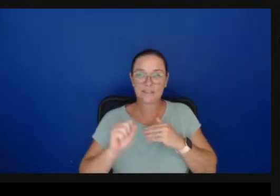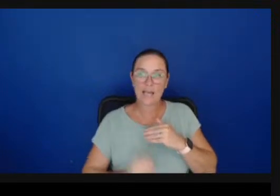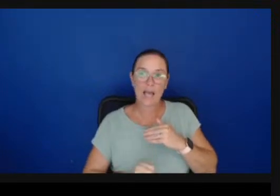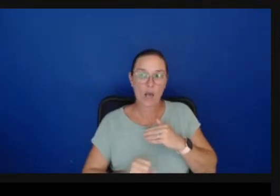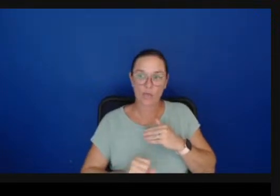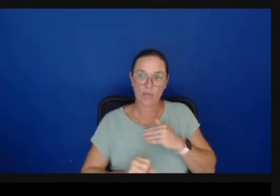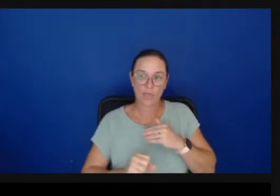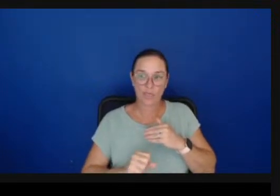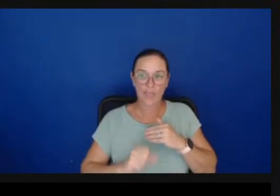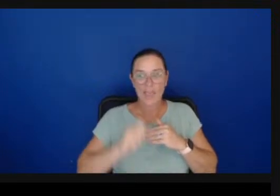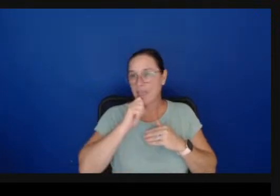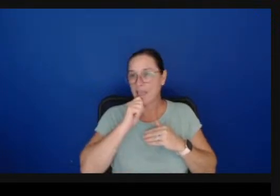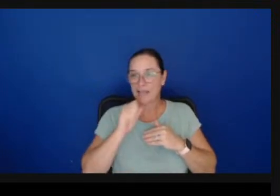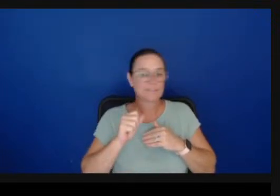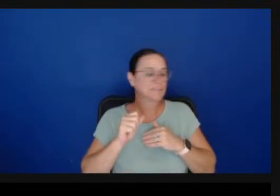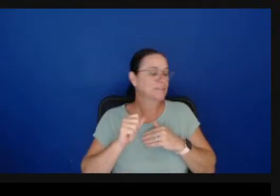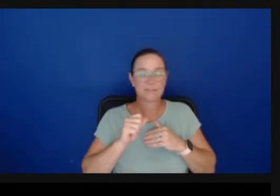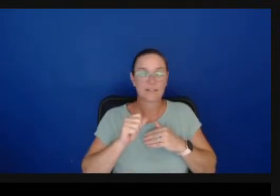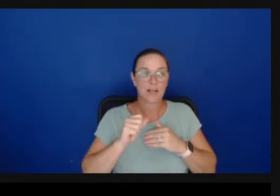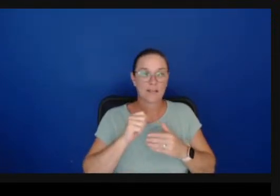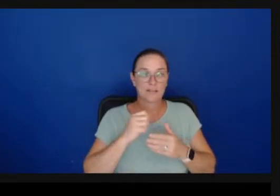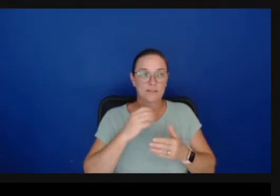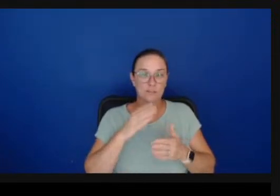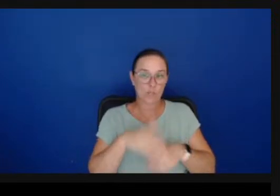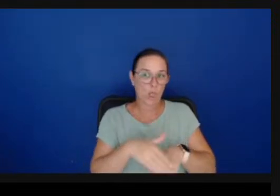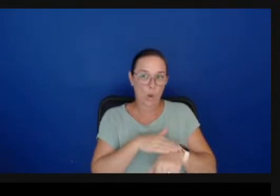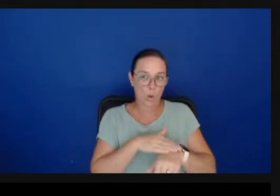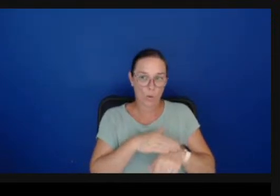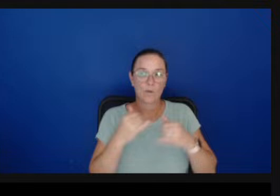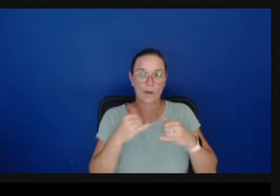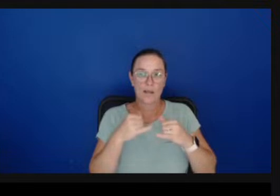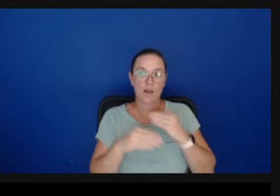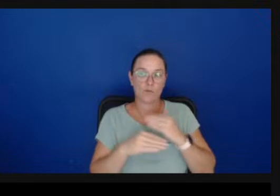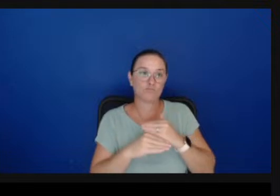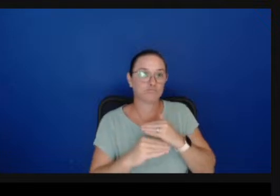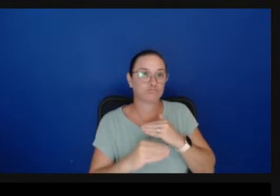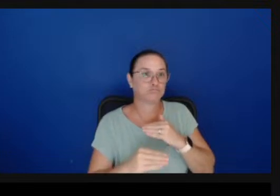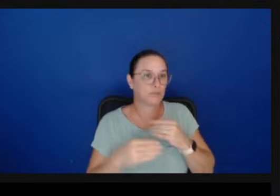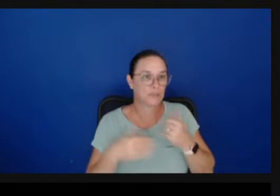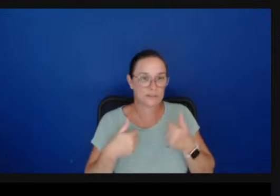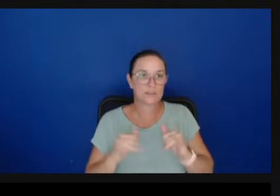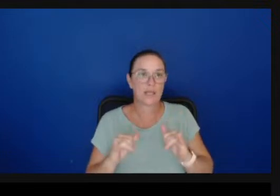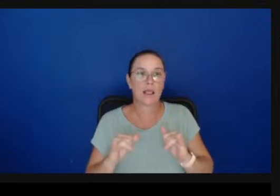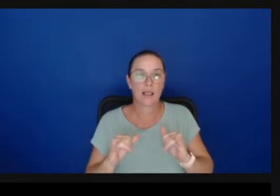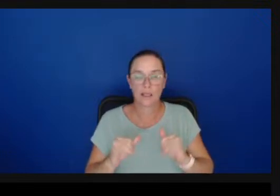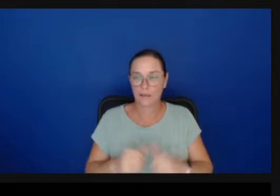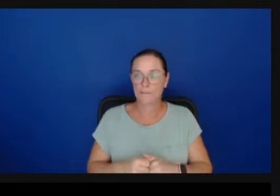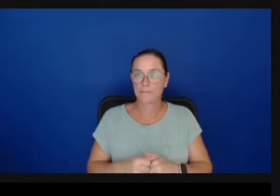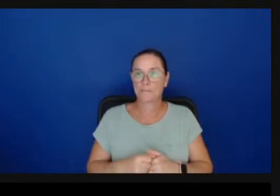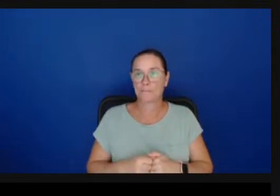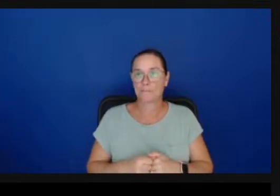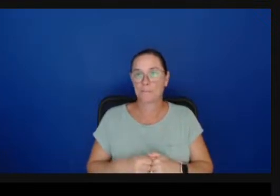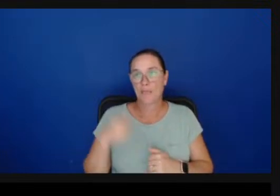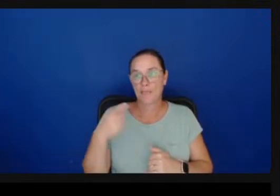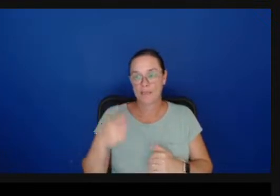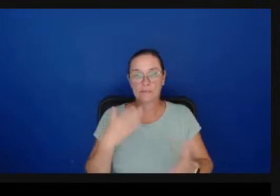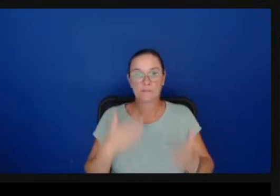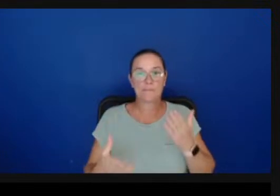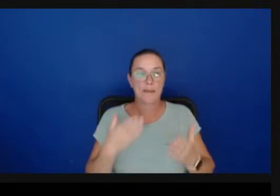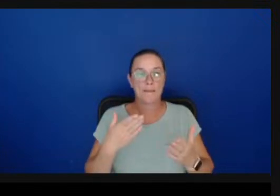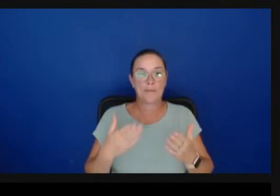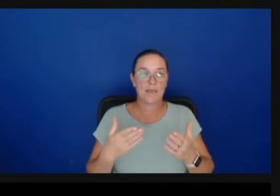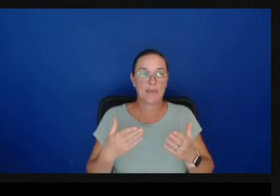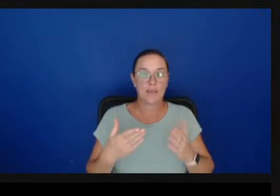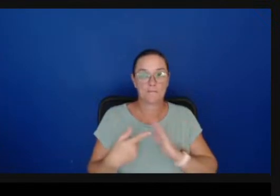clustering. In fact, it looks like it's still trucking, still moving pretty fast to the south there. So this is perhaps an indication